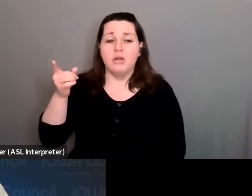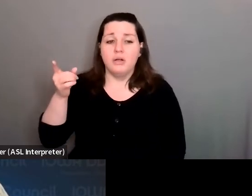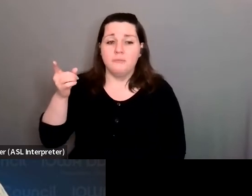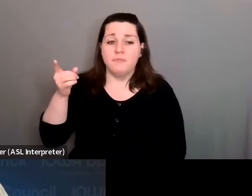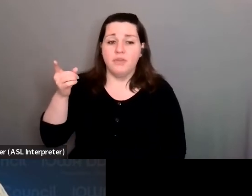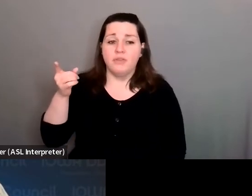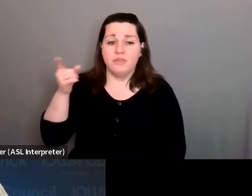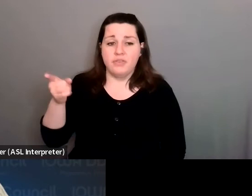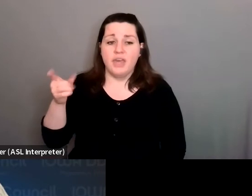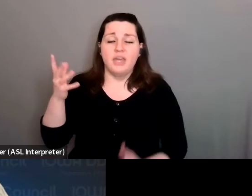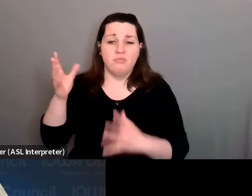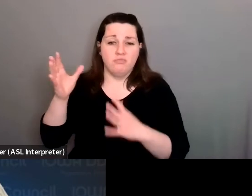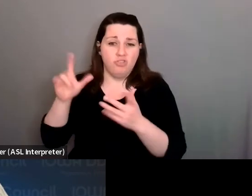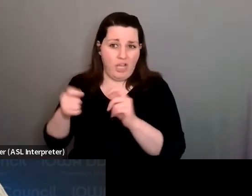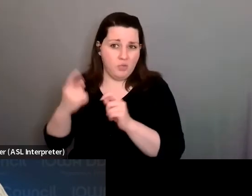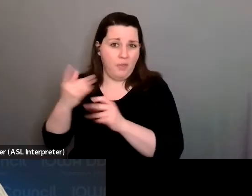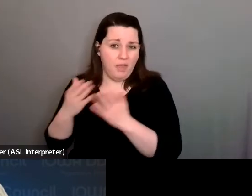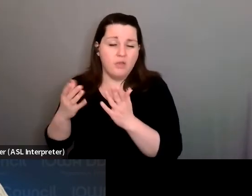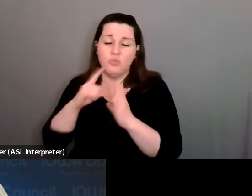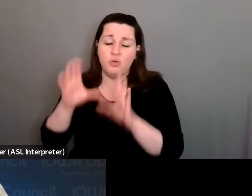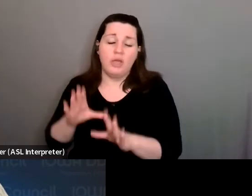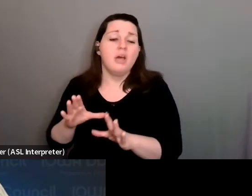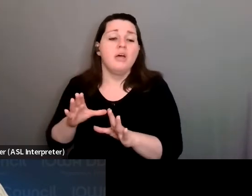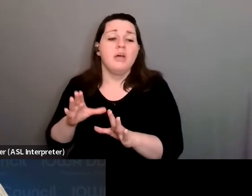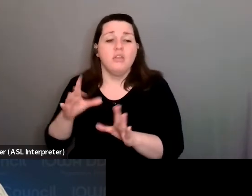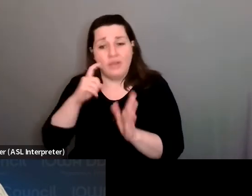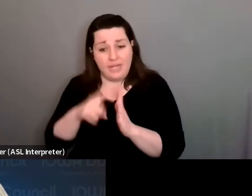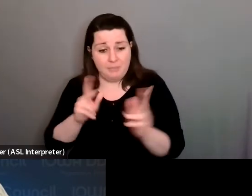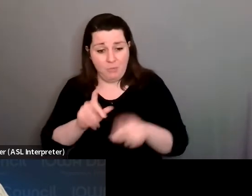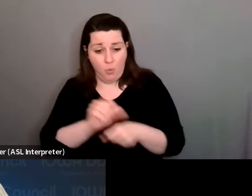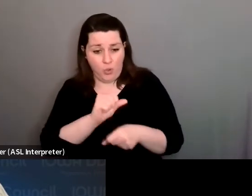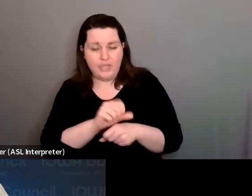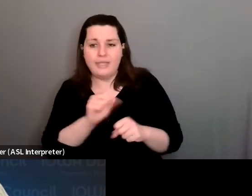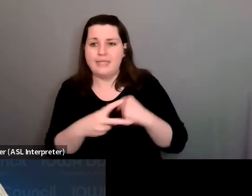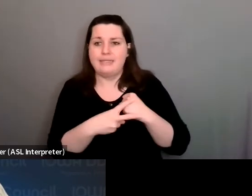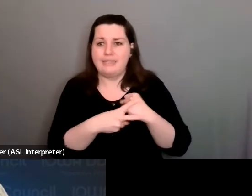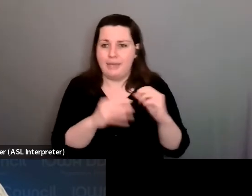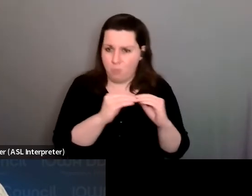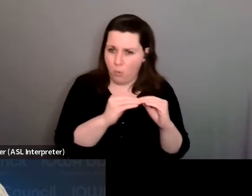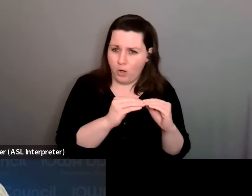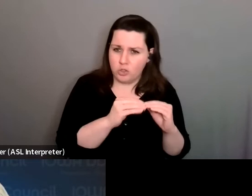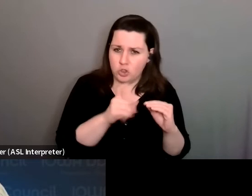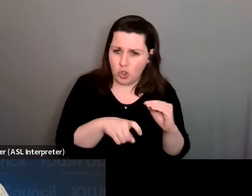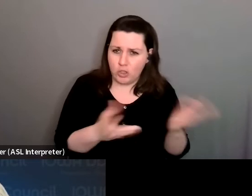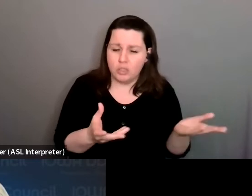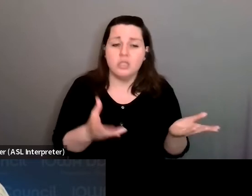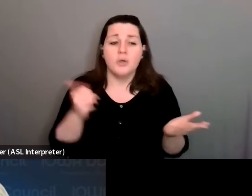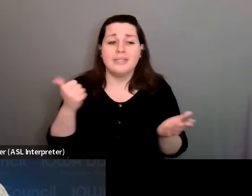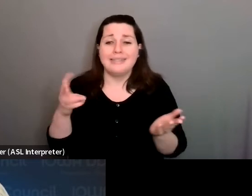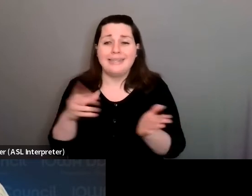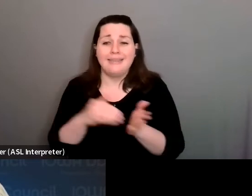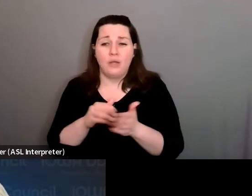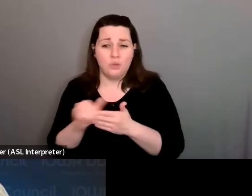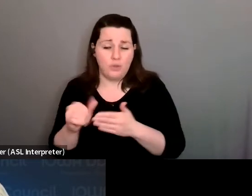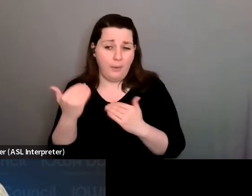to recognize that when people are working, they should be able to save more. So that $16,000 limit that we